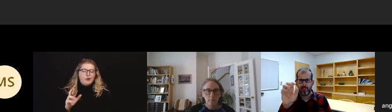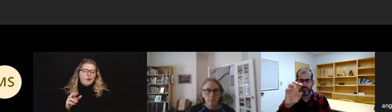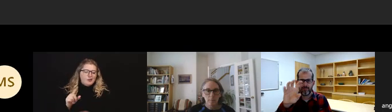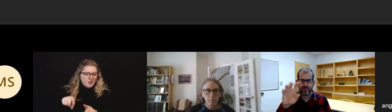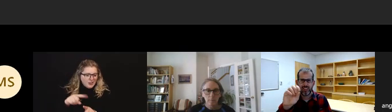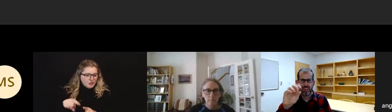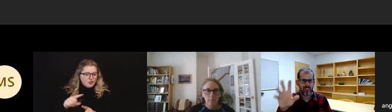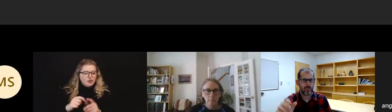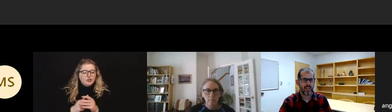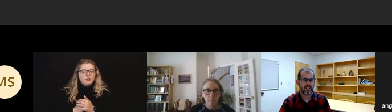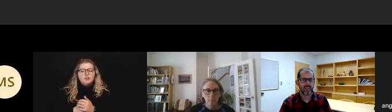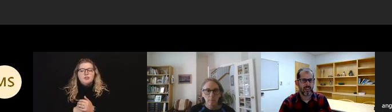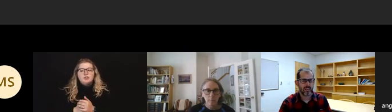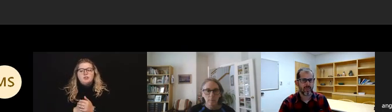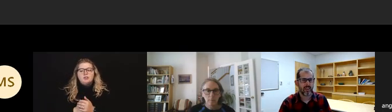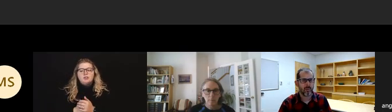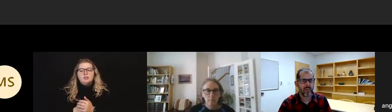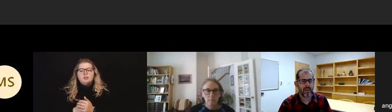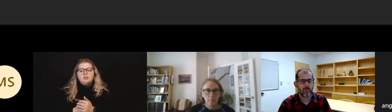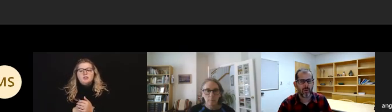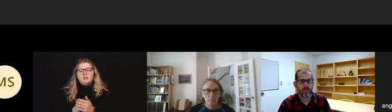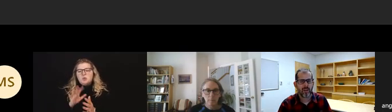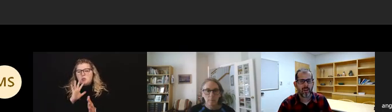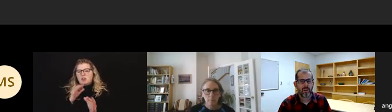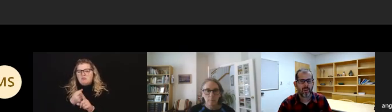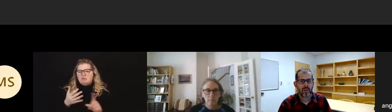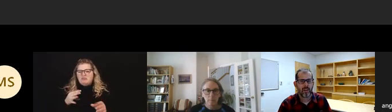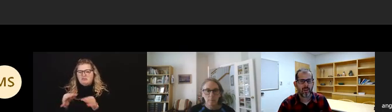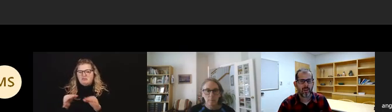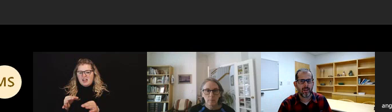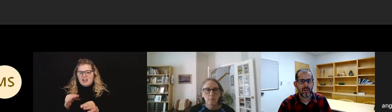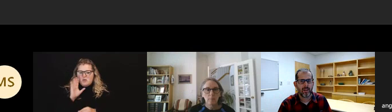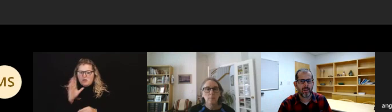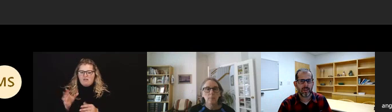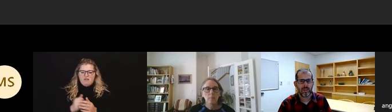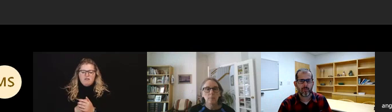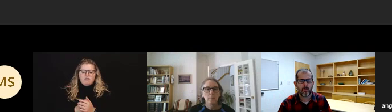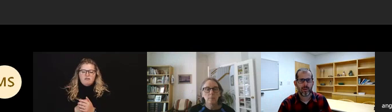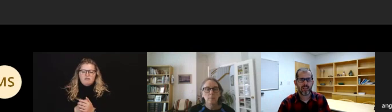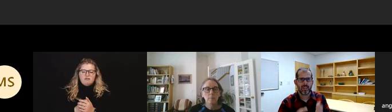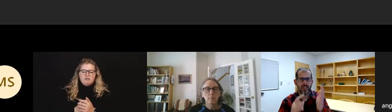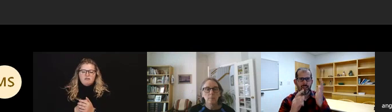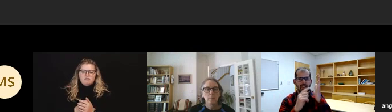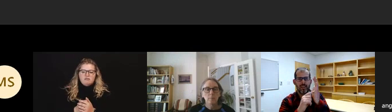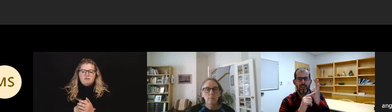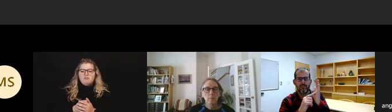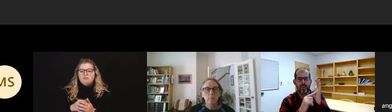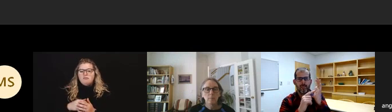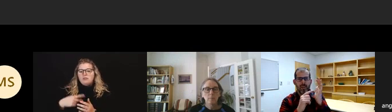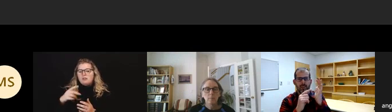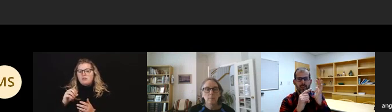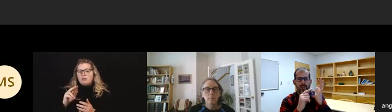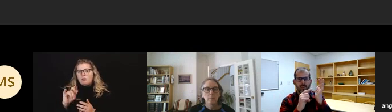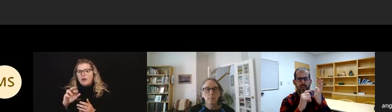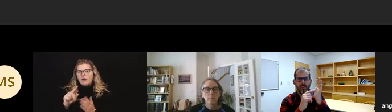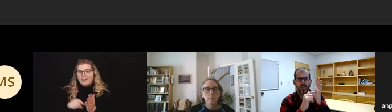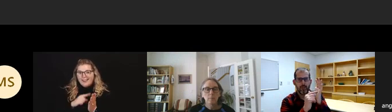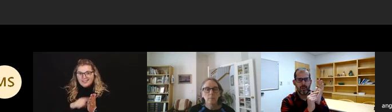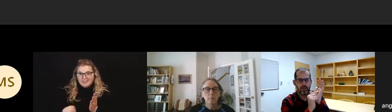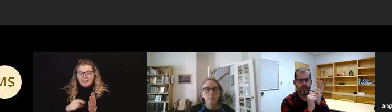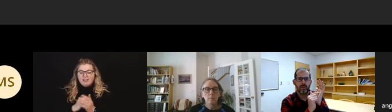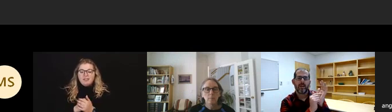requiring of gesture-based activities. And we'll talk about that in more detail as well. Pointer cancellation, the idea of making sure